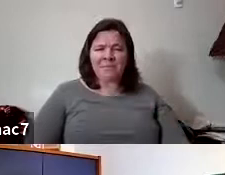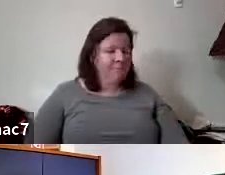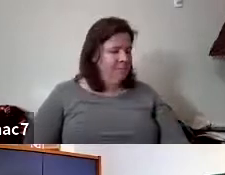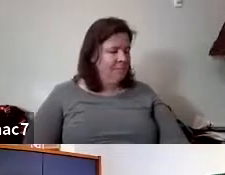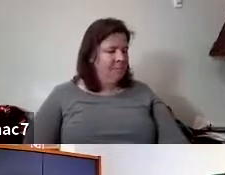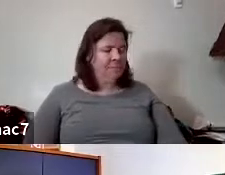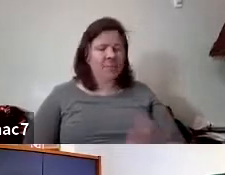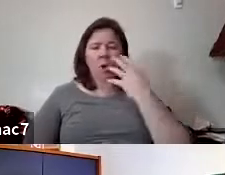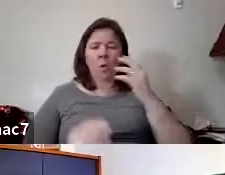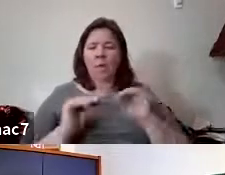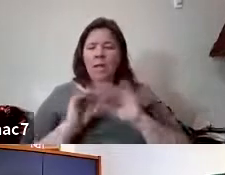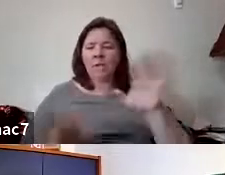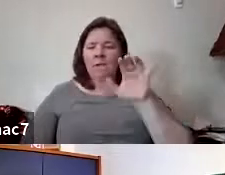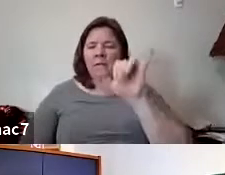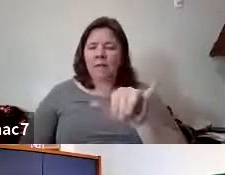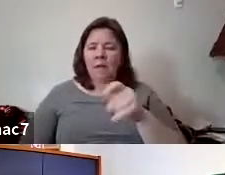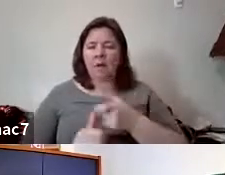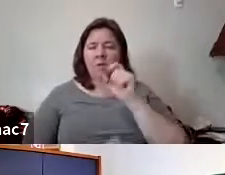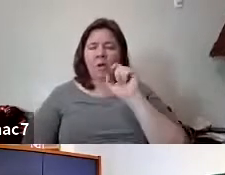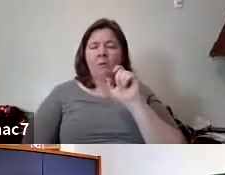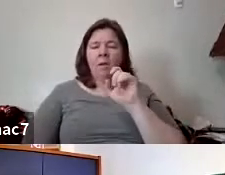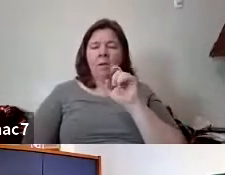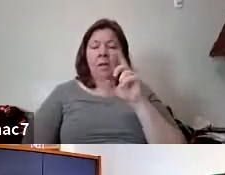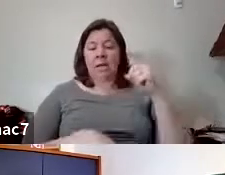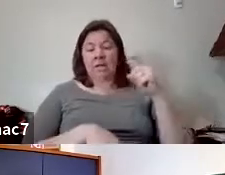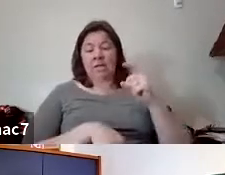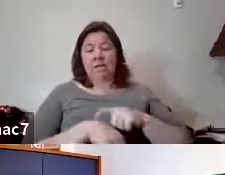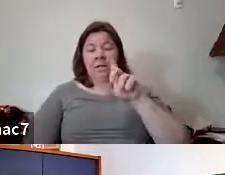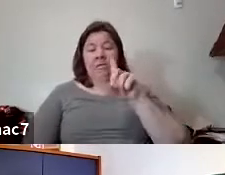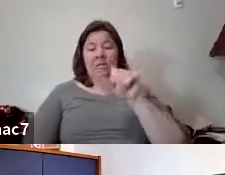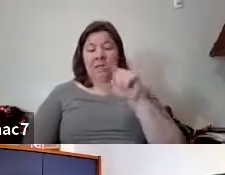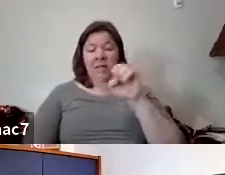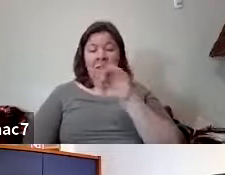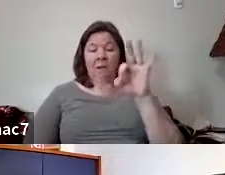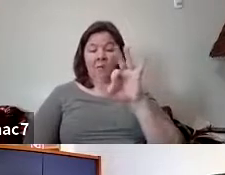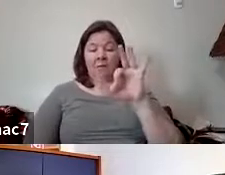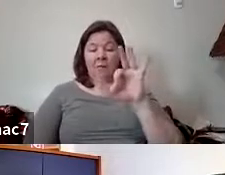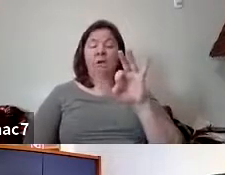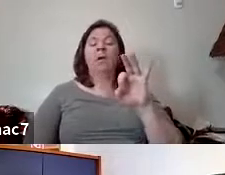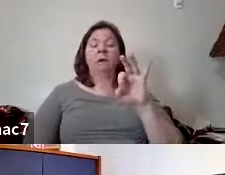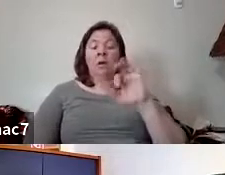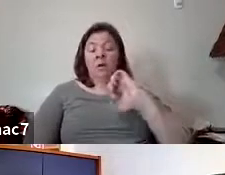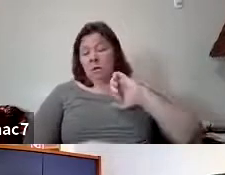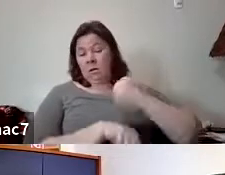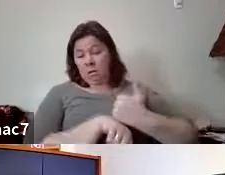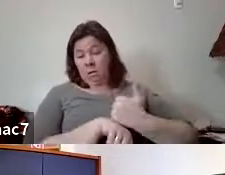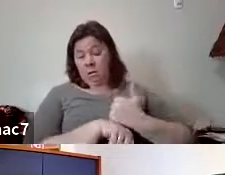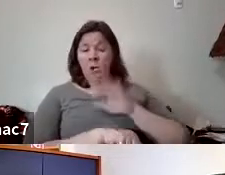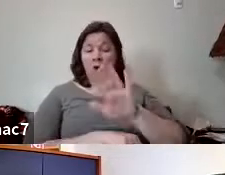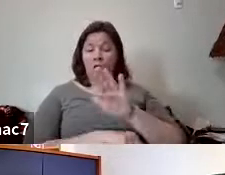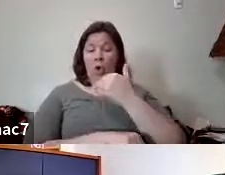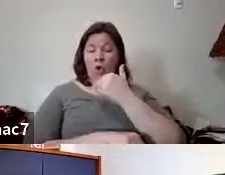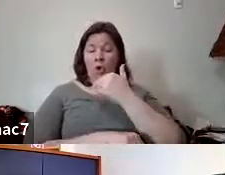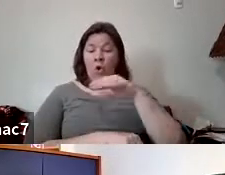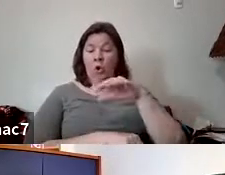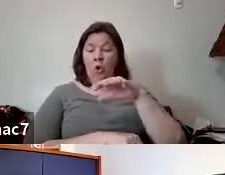just wanted it's to answer. From date Yeah, of launch. That was my understanding. From dates of launch, that is when your founder member